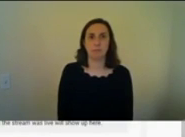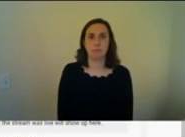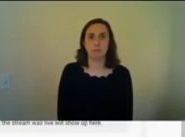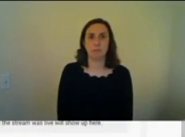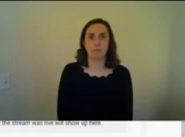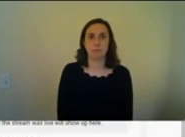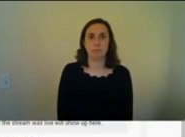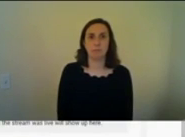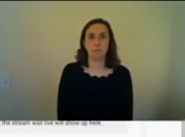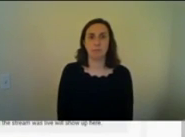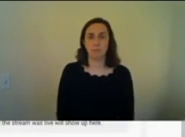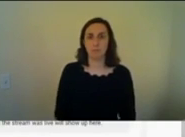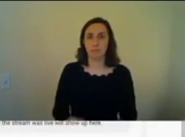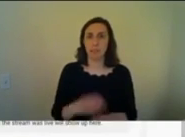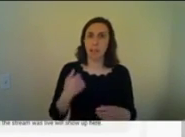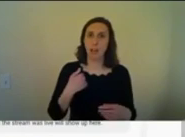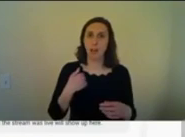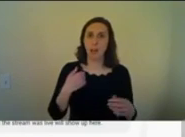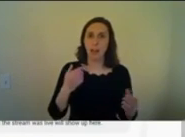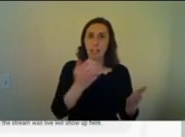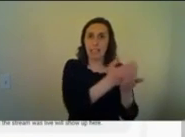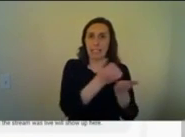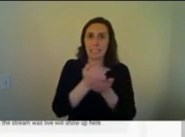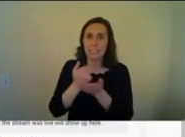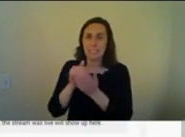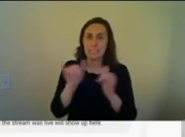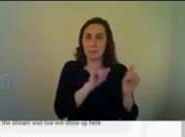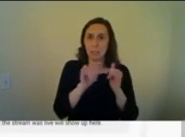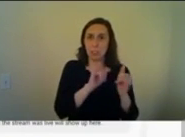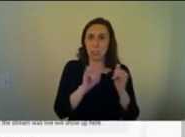I collect like terms, so I only have one term to the fourth power.